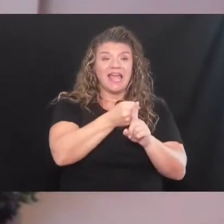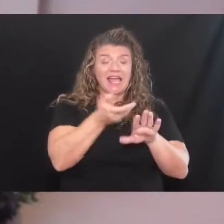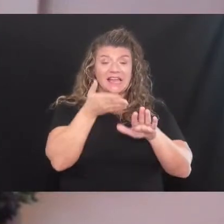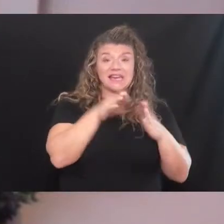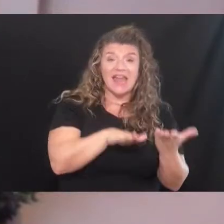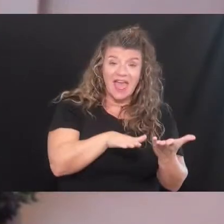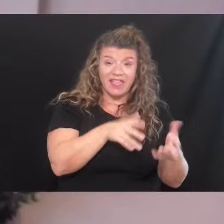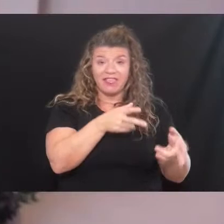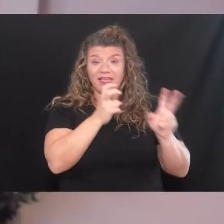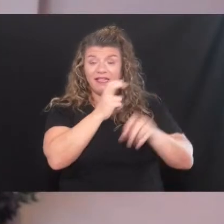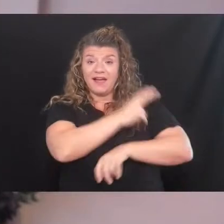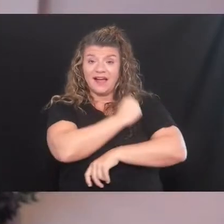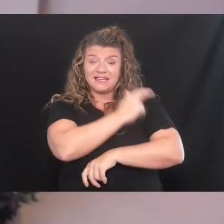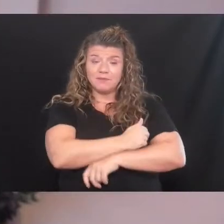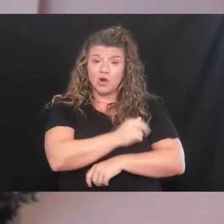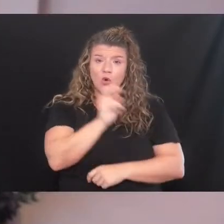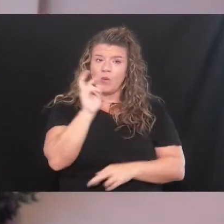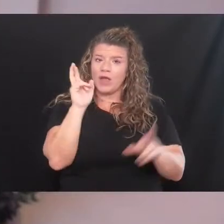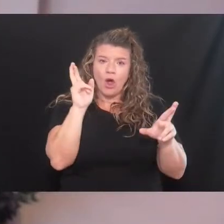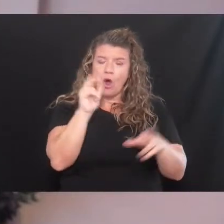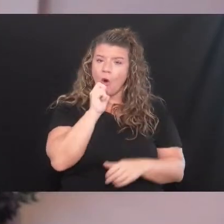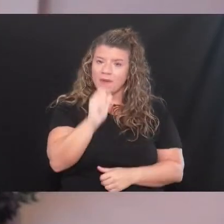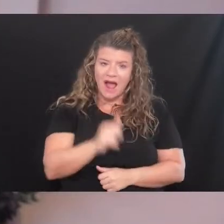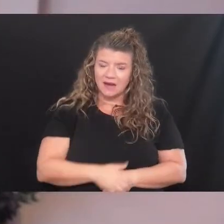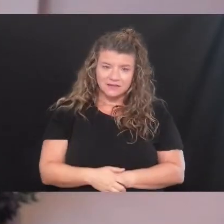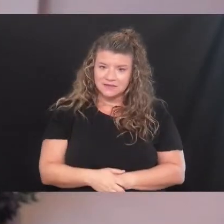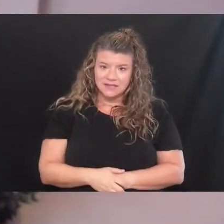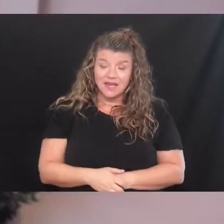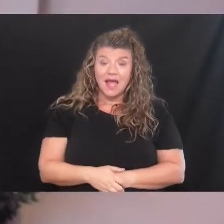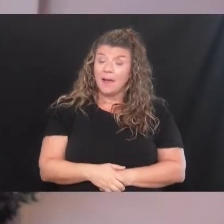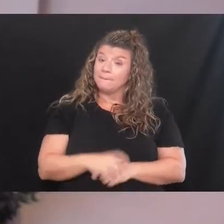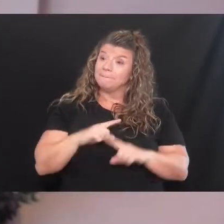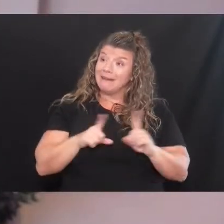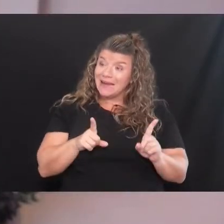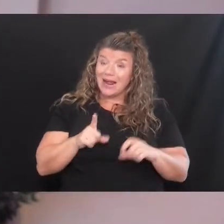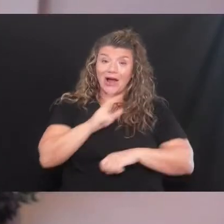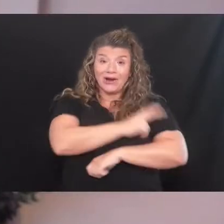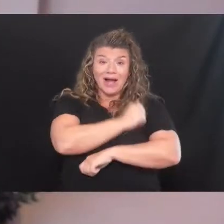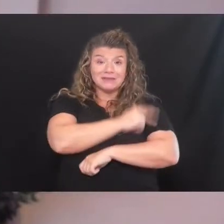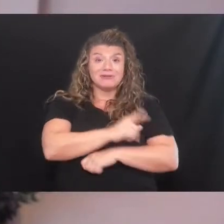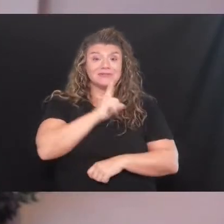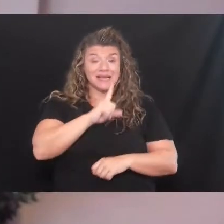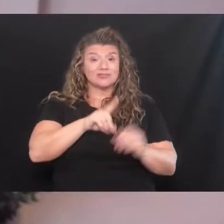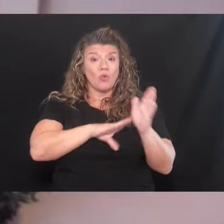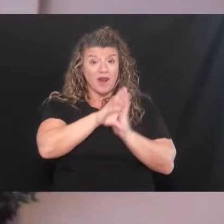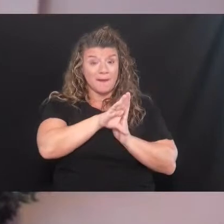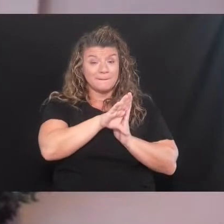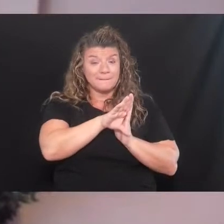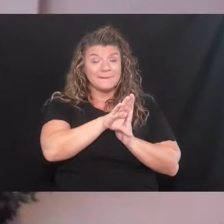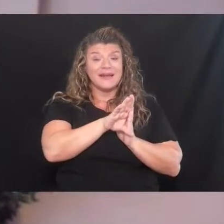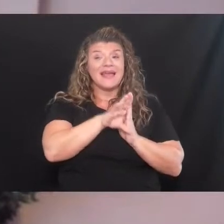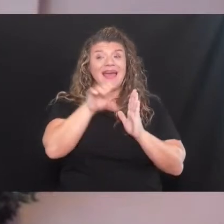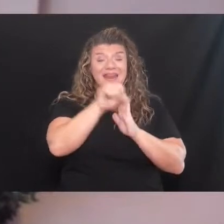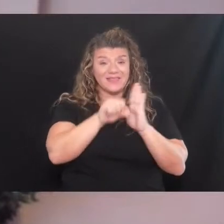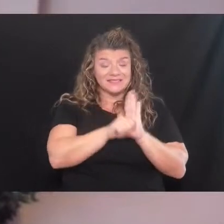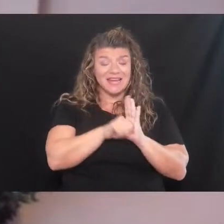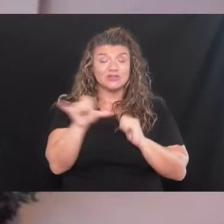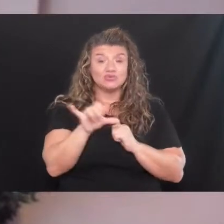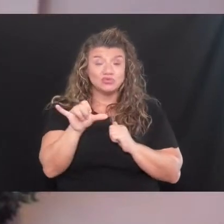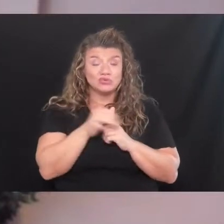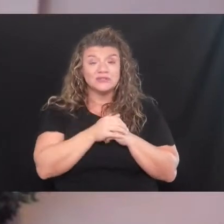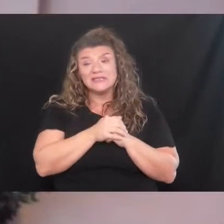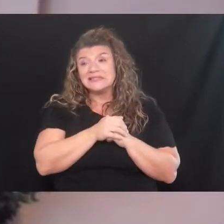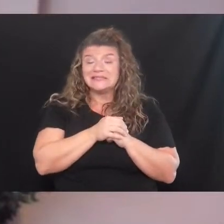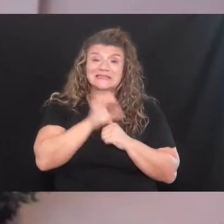the slope of our hospitalizations is going up pretty rapidly in our country and also in our state. So that really